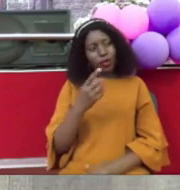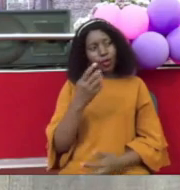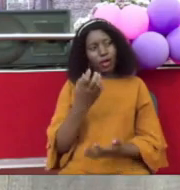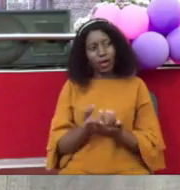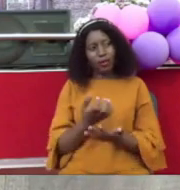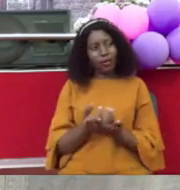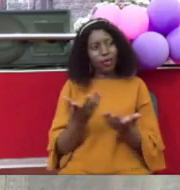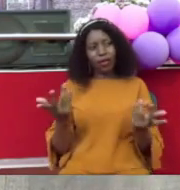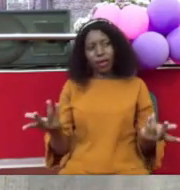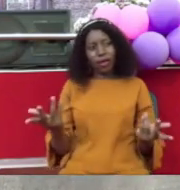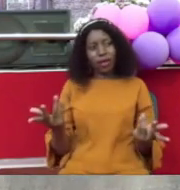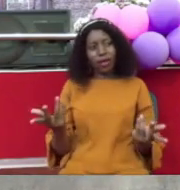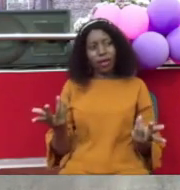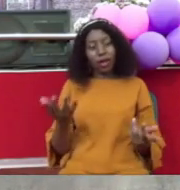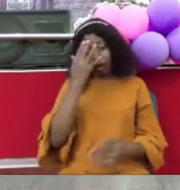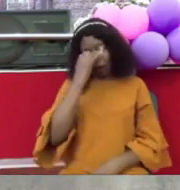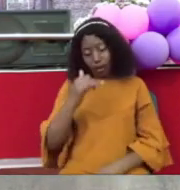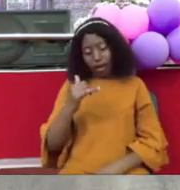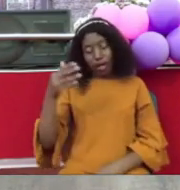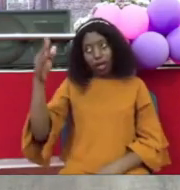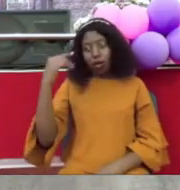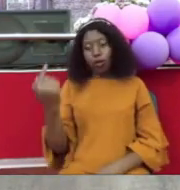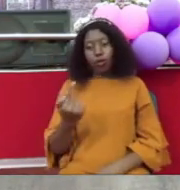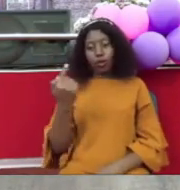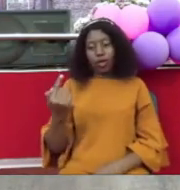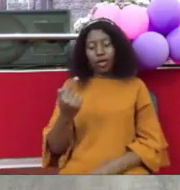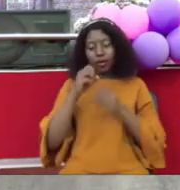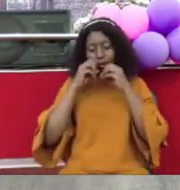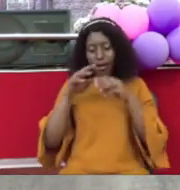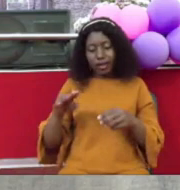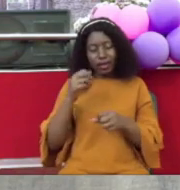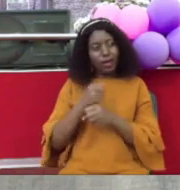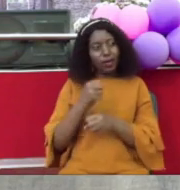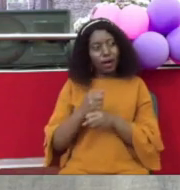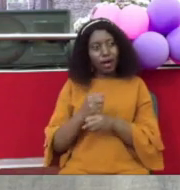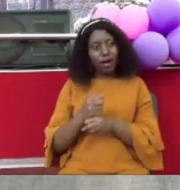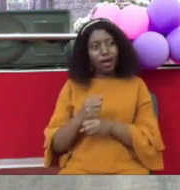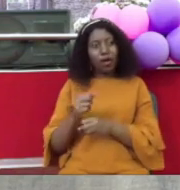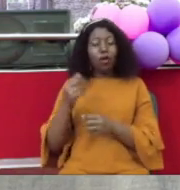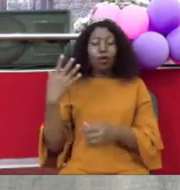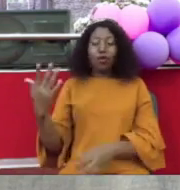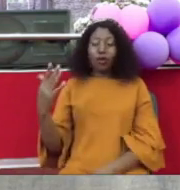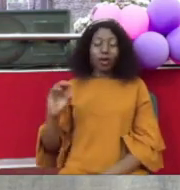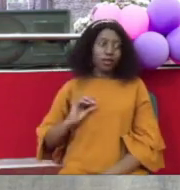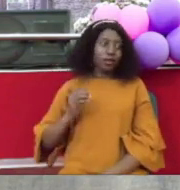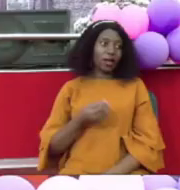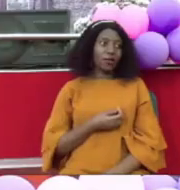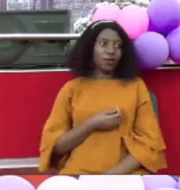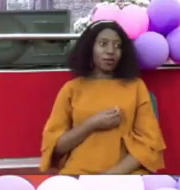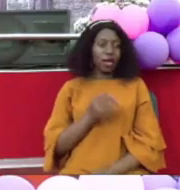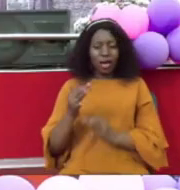blesses the works of our hands. Umeandikwa kazi, Mungu anabariki tu kazi ya mikono yako. If you are not working, kama ufanyi kazi, there's